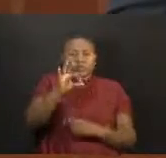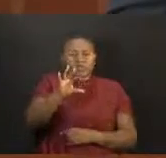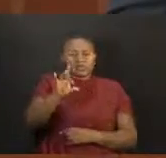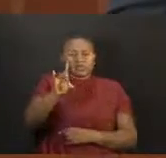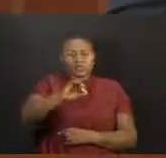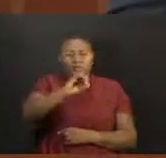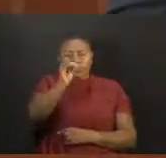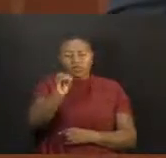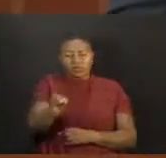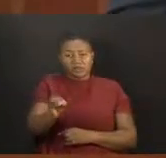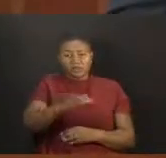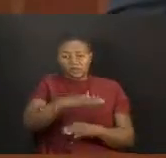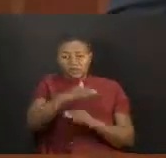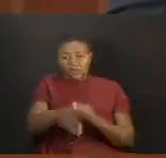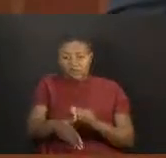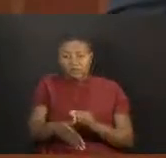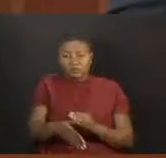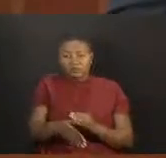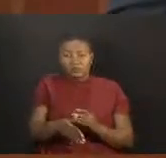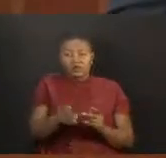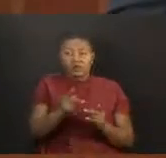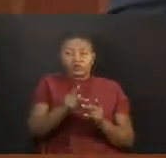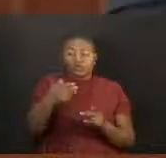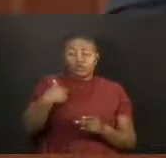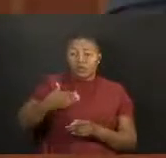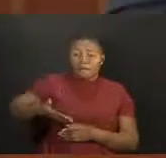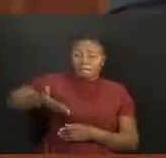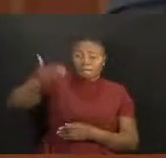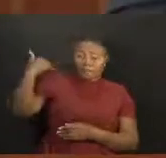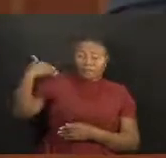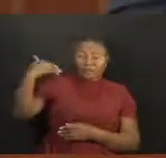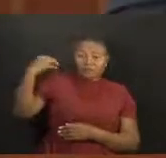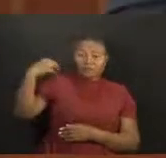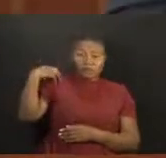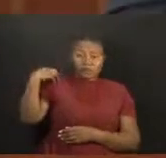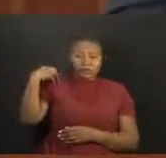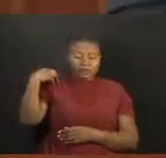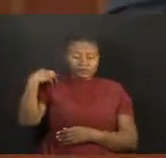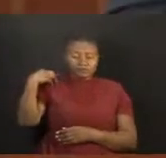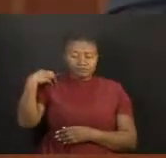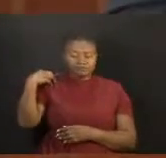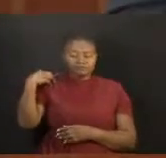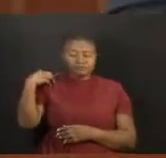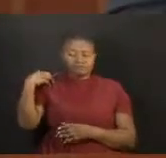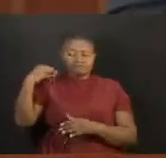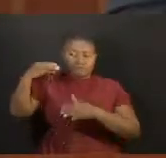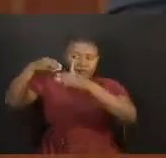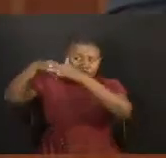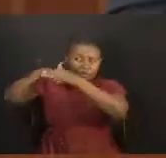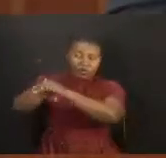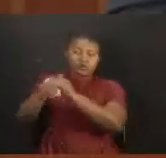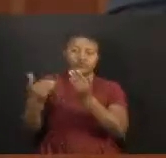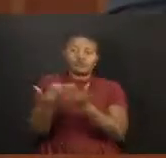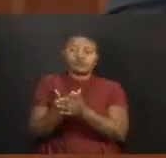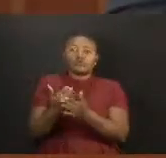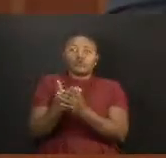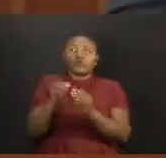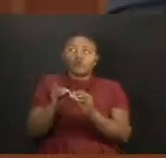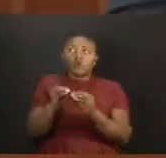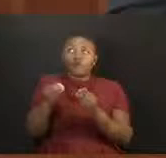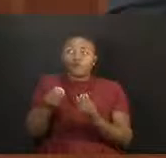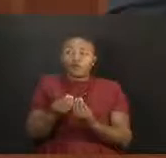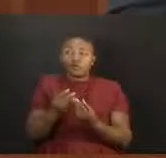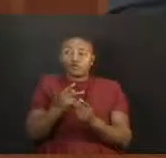almost done. And so my predecessor moved in, and therefore when I took over, I had no choice